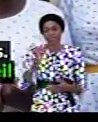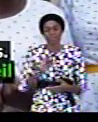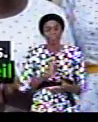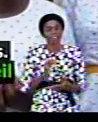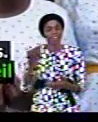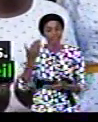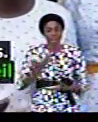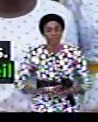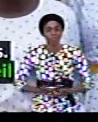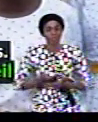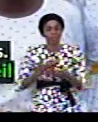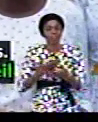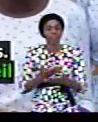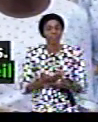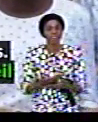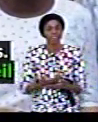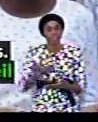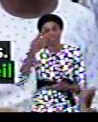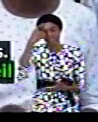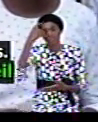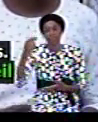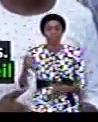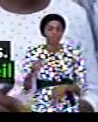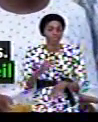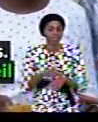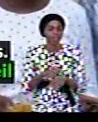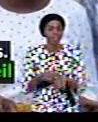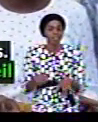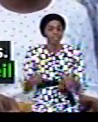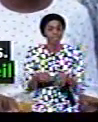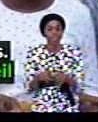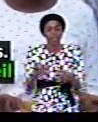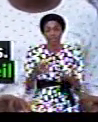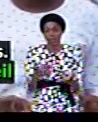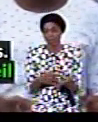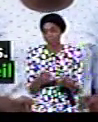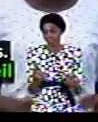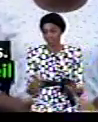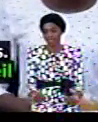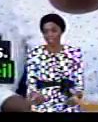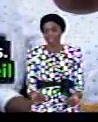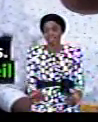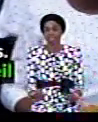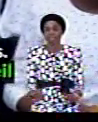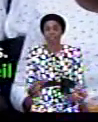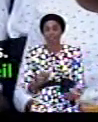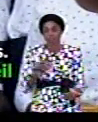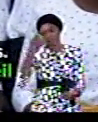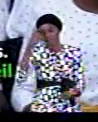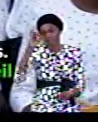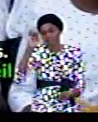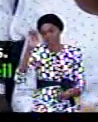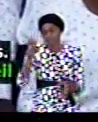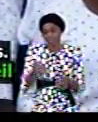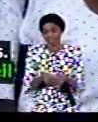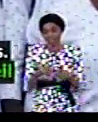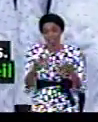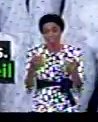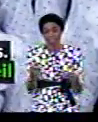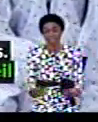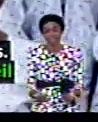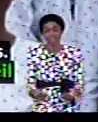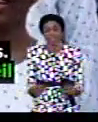know I was born for such a time as